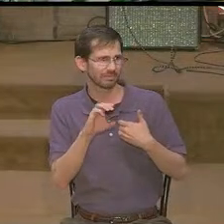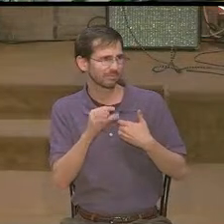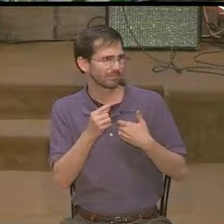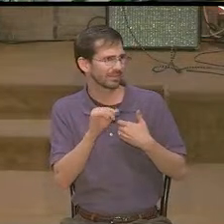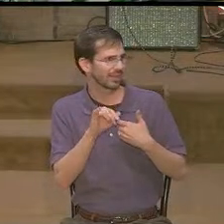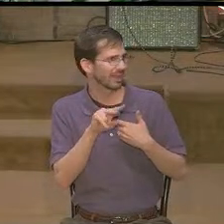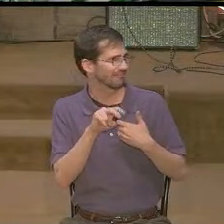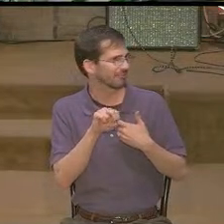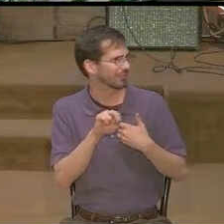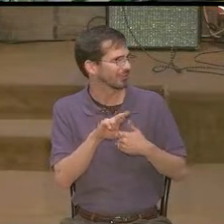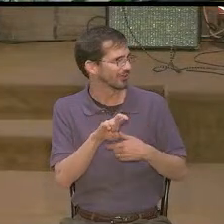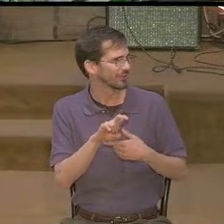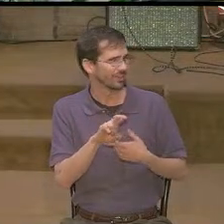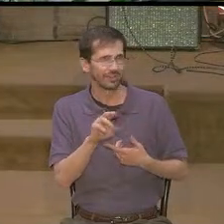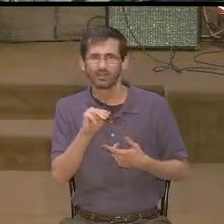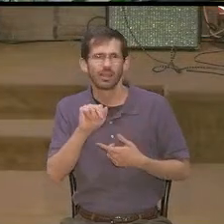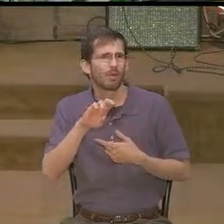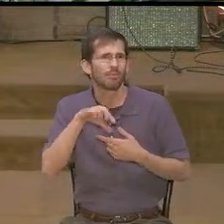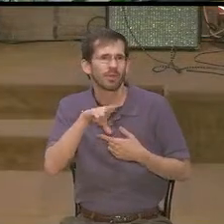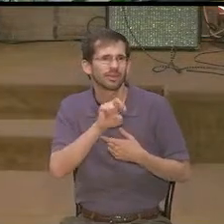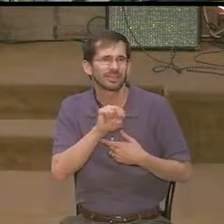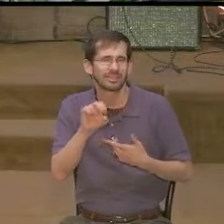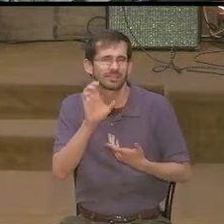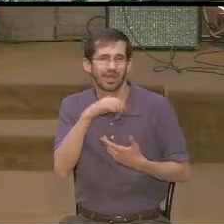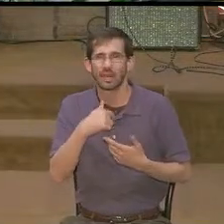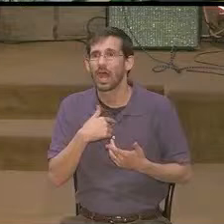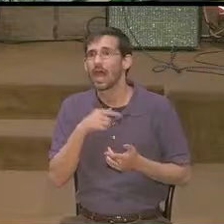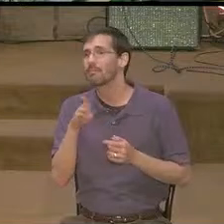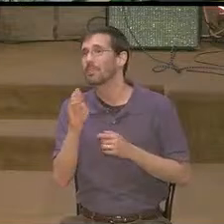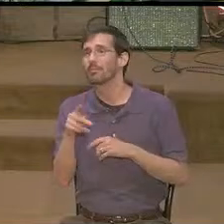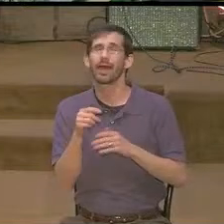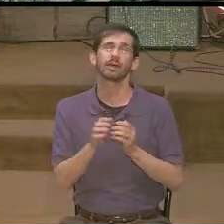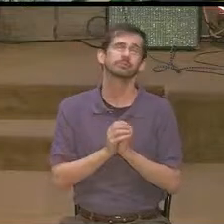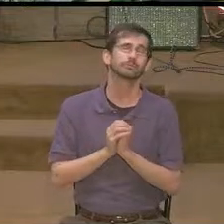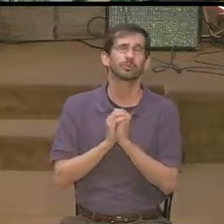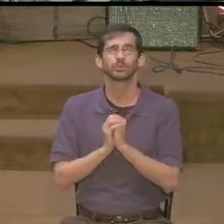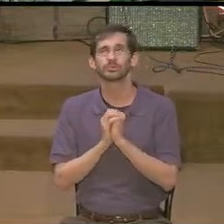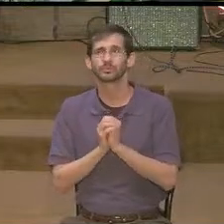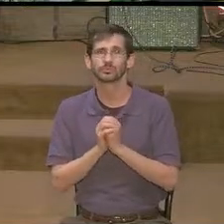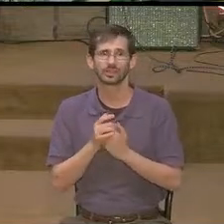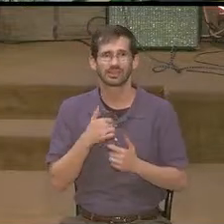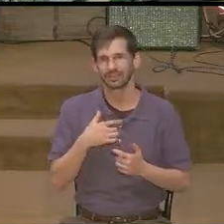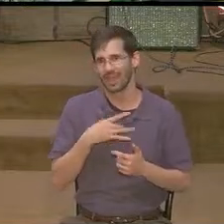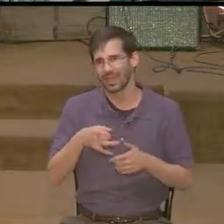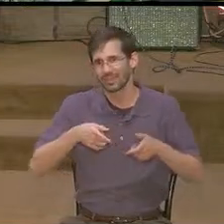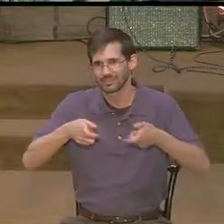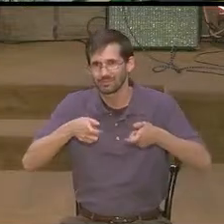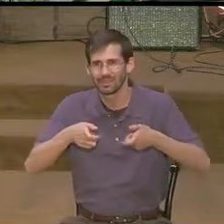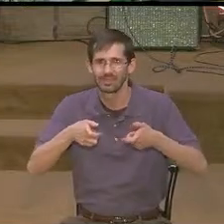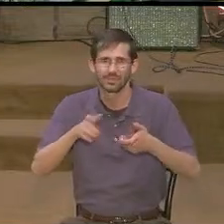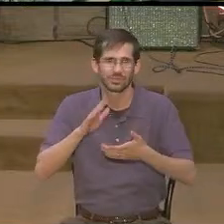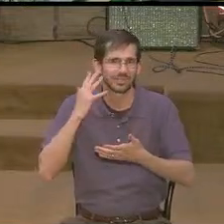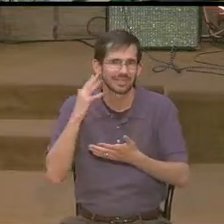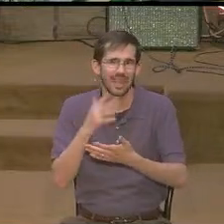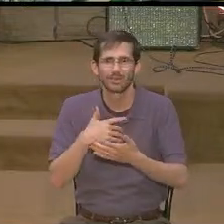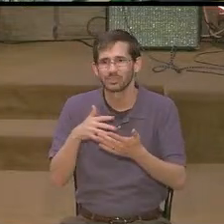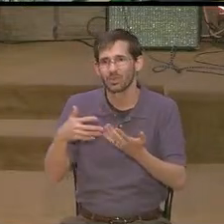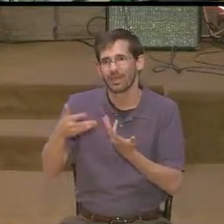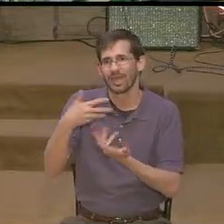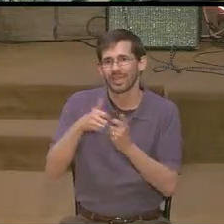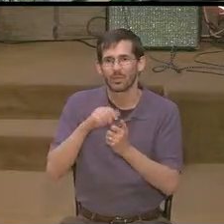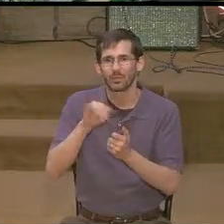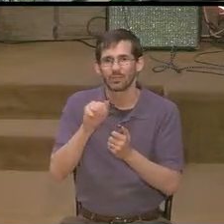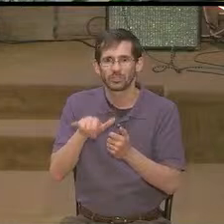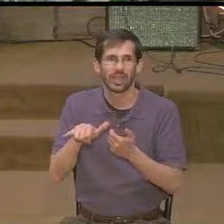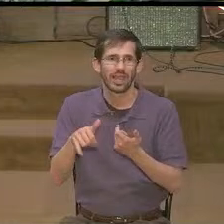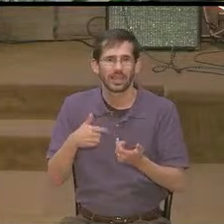Marquis is carries, he's got, he's like, here, I'm back there worshiping, and I like doing sound, so I just hang out with Jay and the sound booth, you know. Mark,